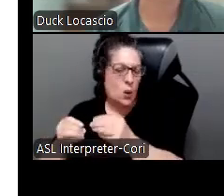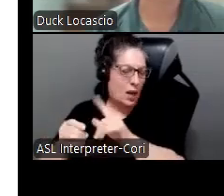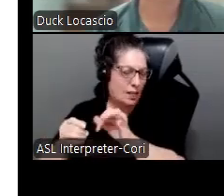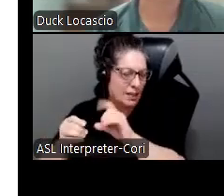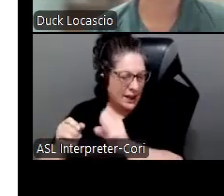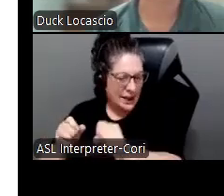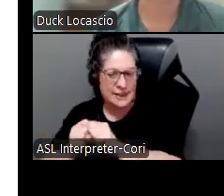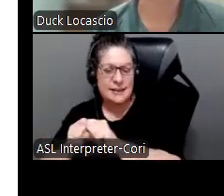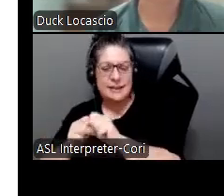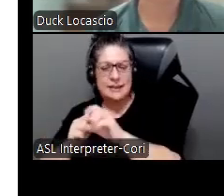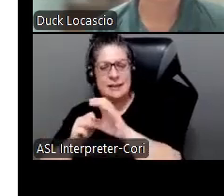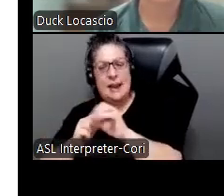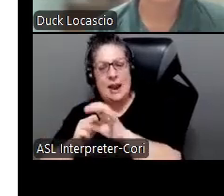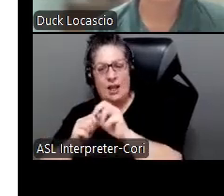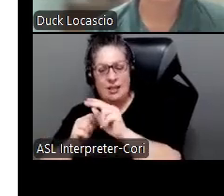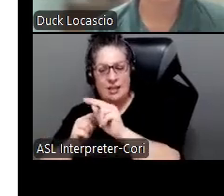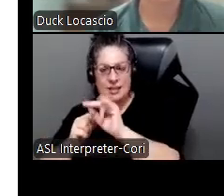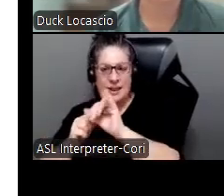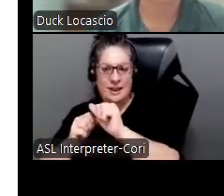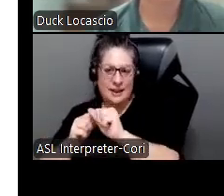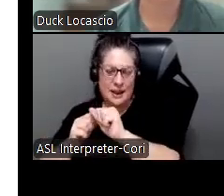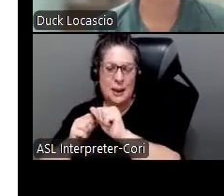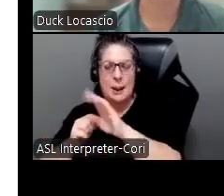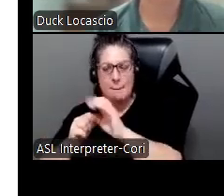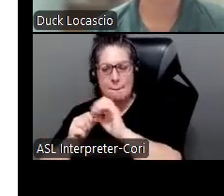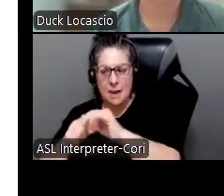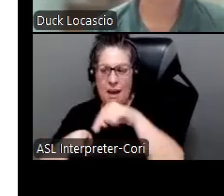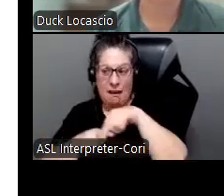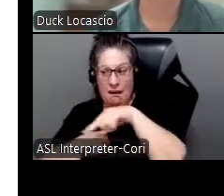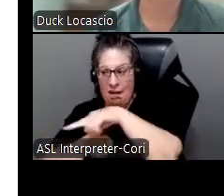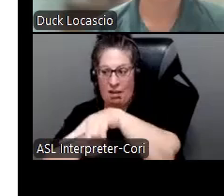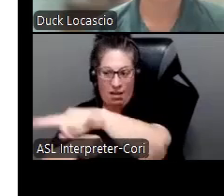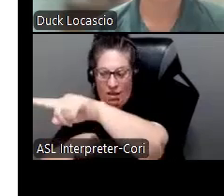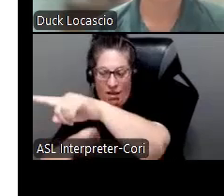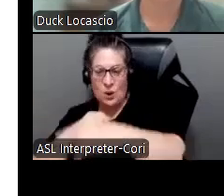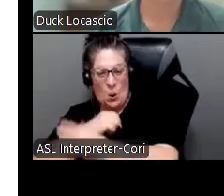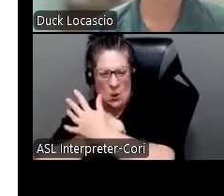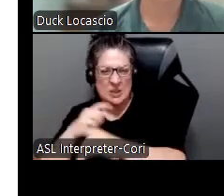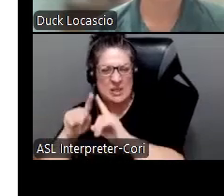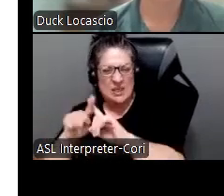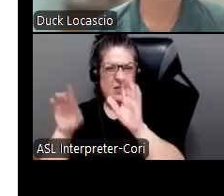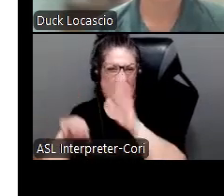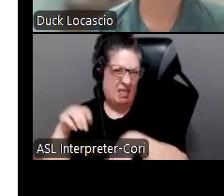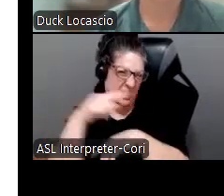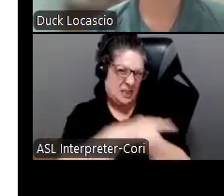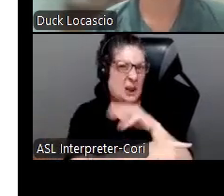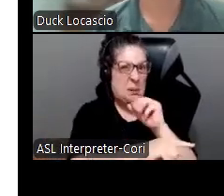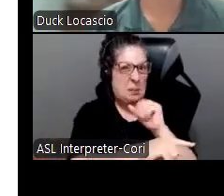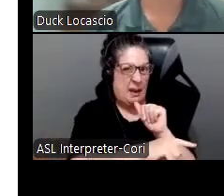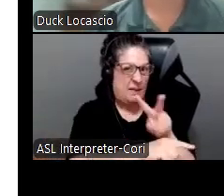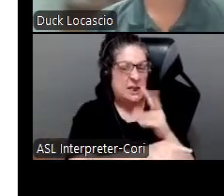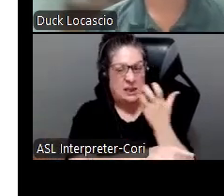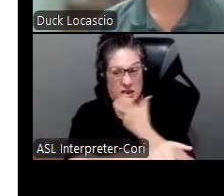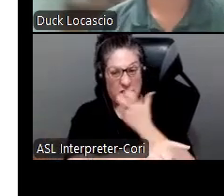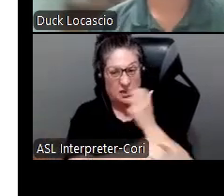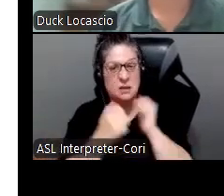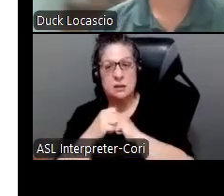Carolina Bay habitats along the coast that are very different from the MAV.